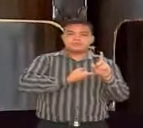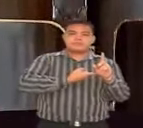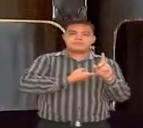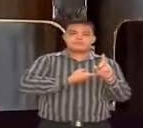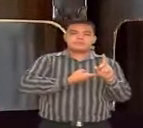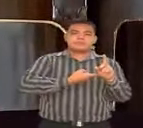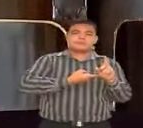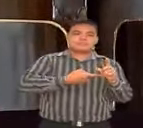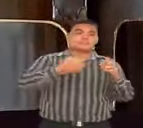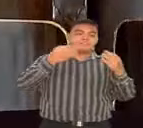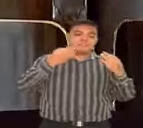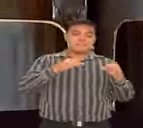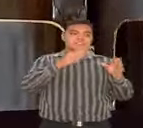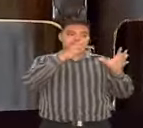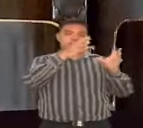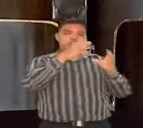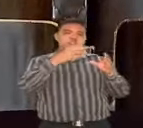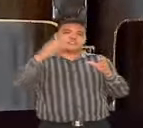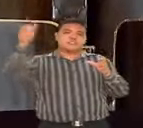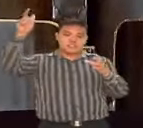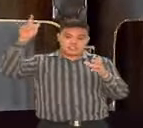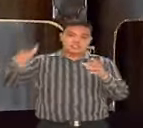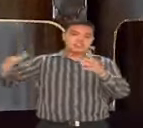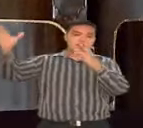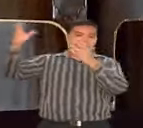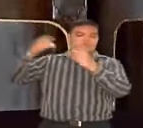sa Palawan, niabot ng faith promise, gipadaan niya.